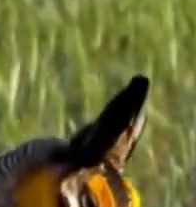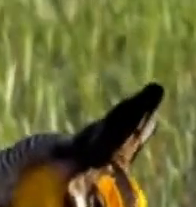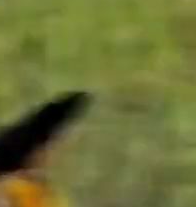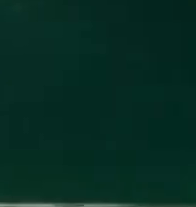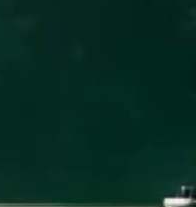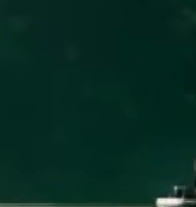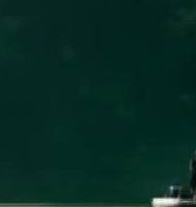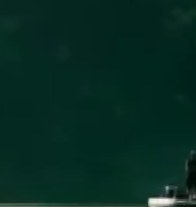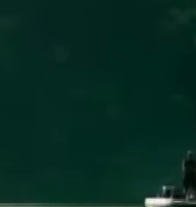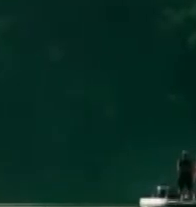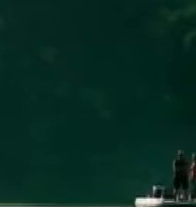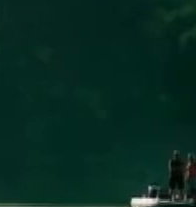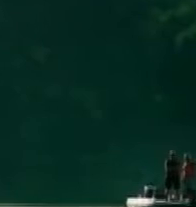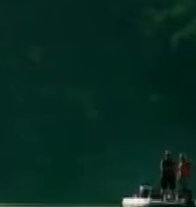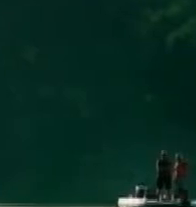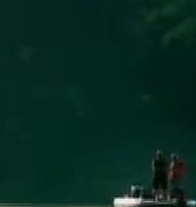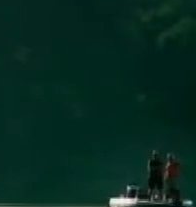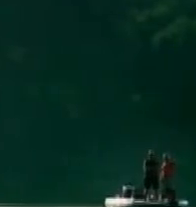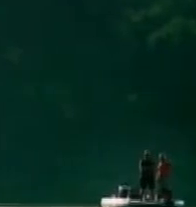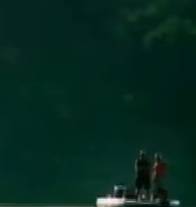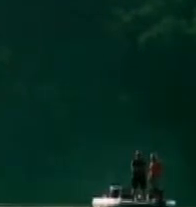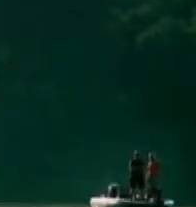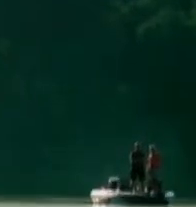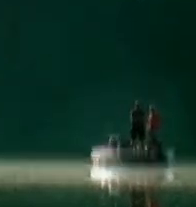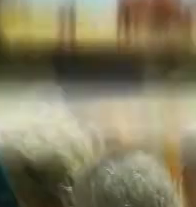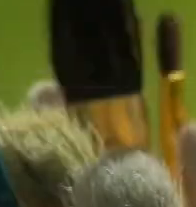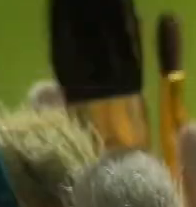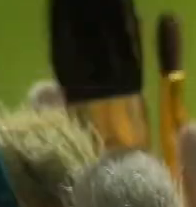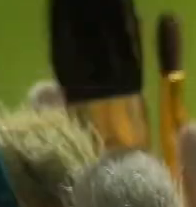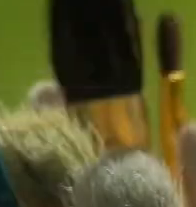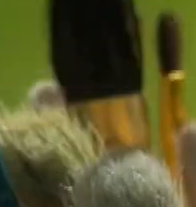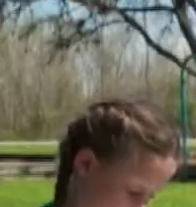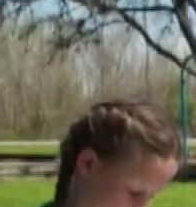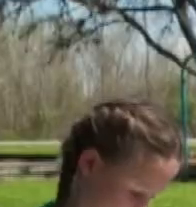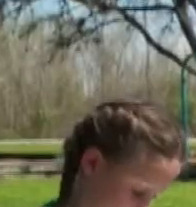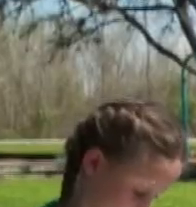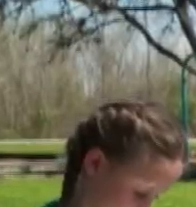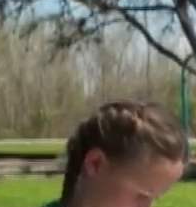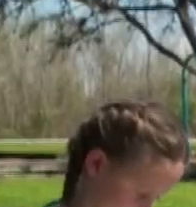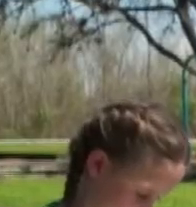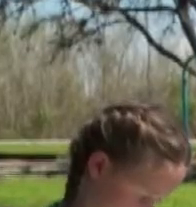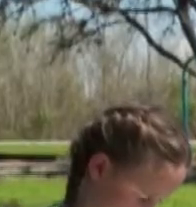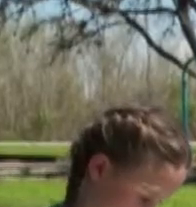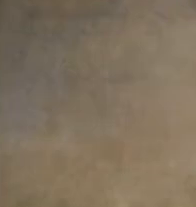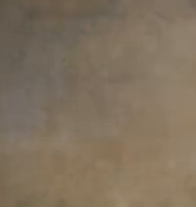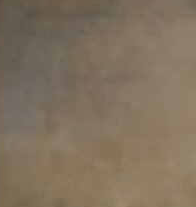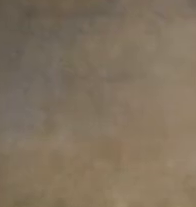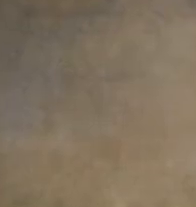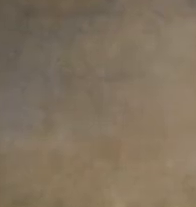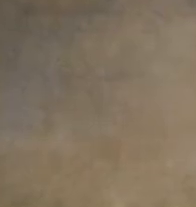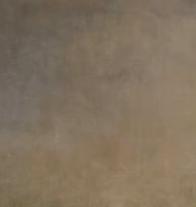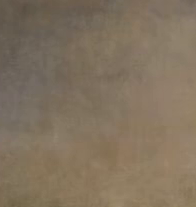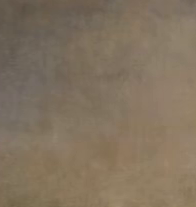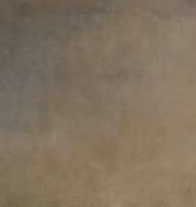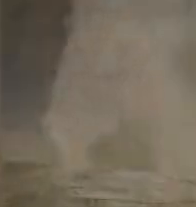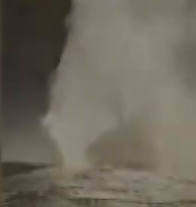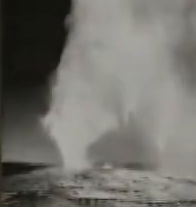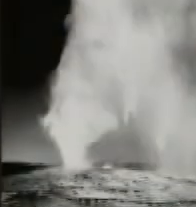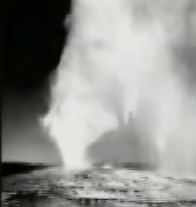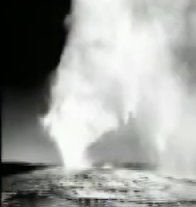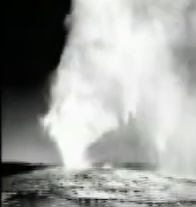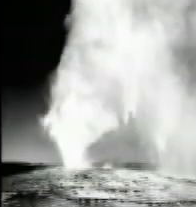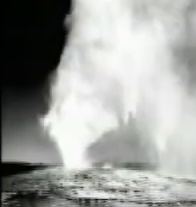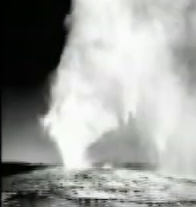Coming up on Texas Parks and Wildlife. America has had a really long history of fine arts